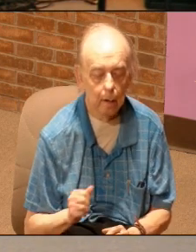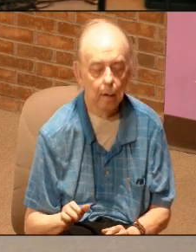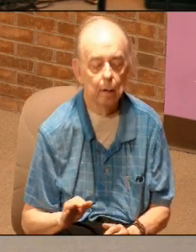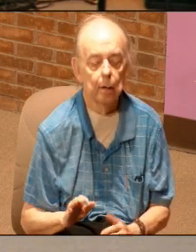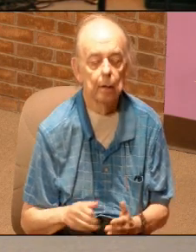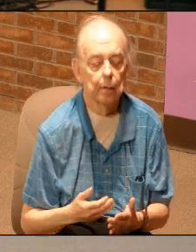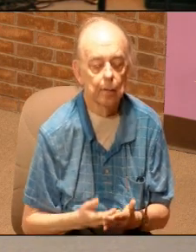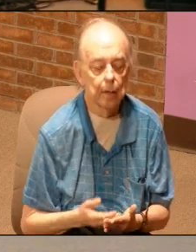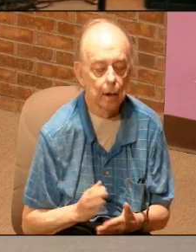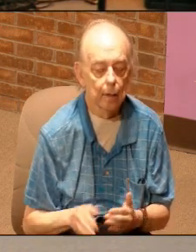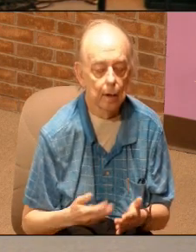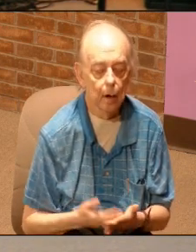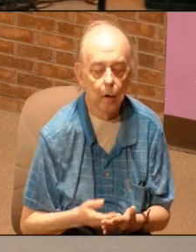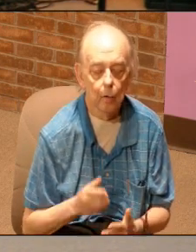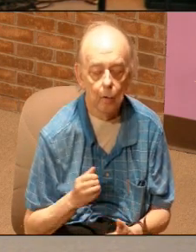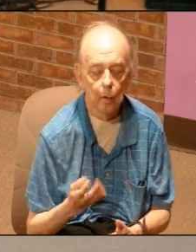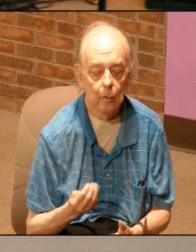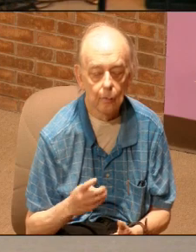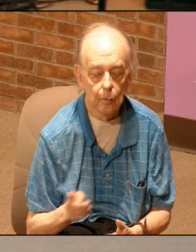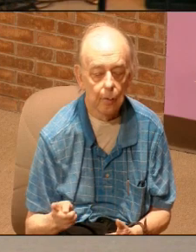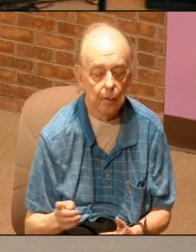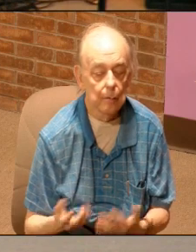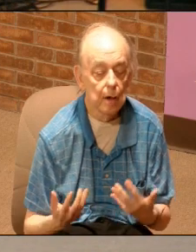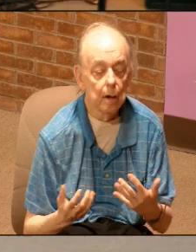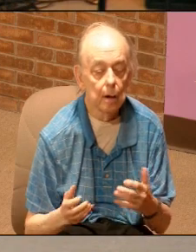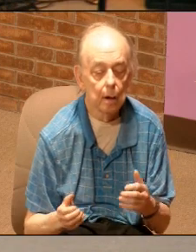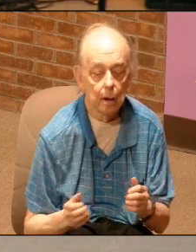than all 14 of them combined.